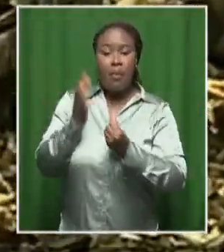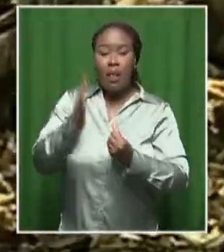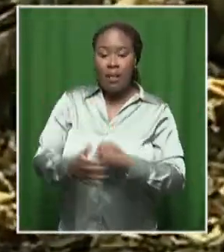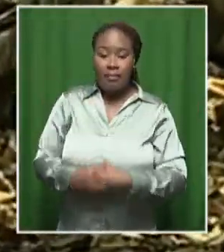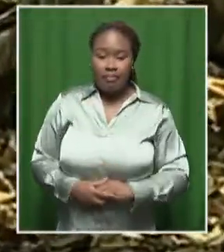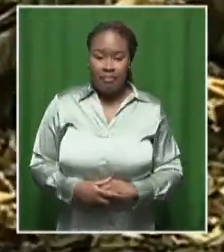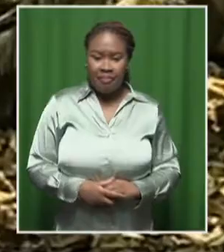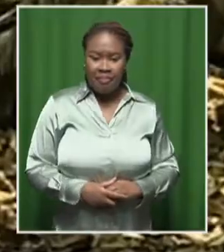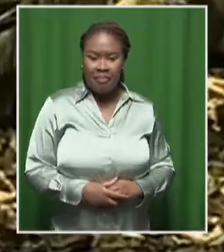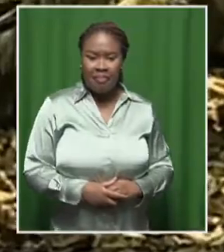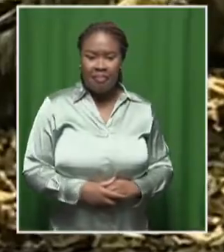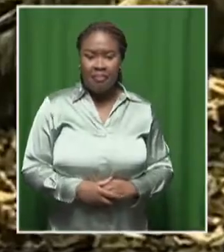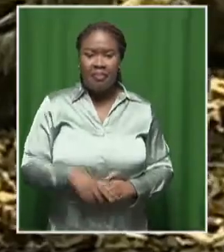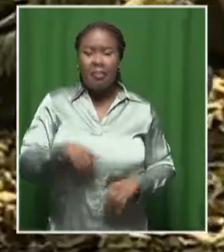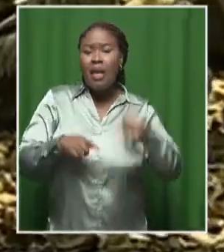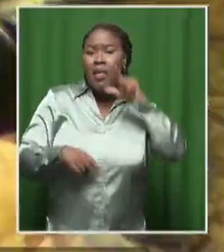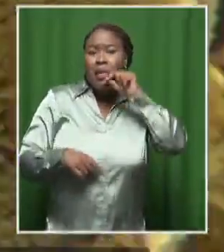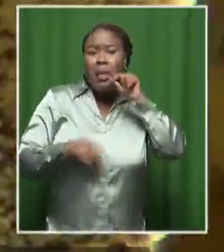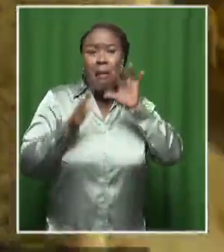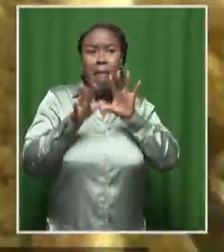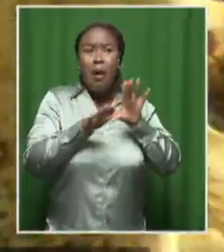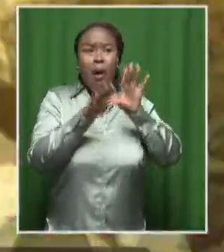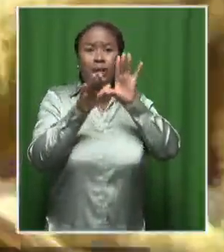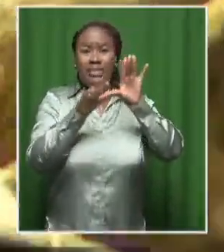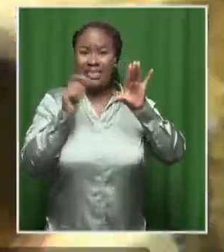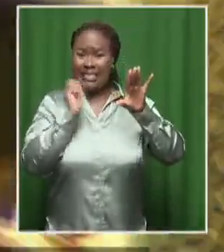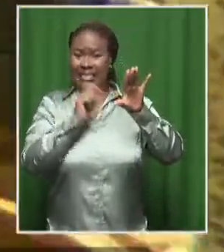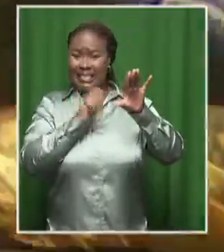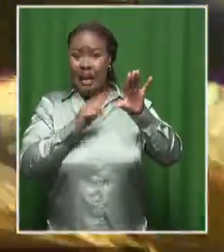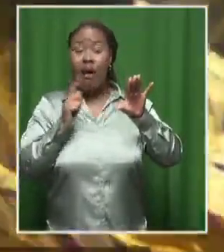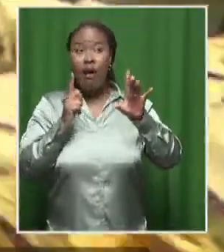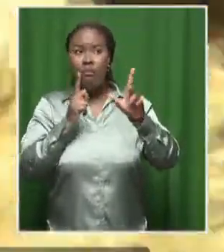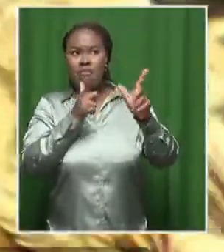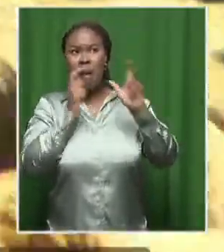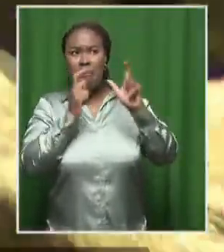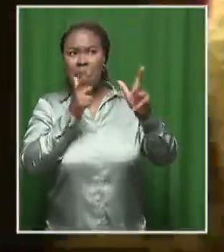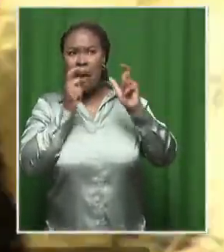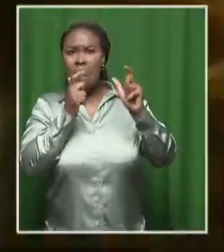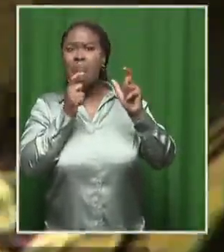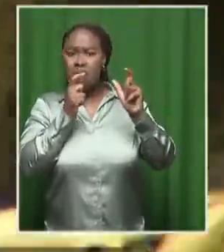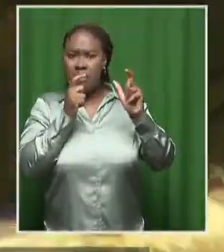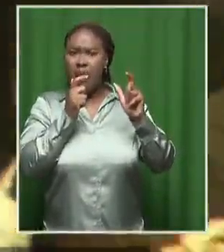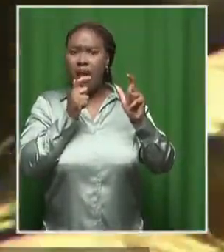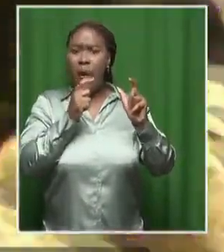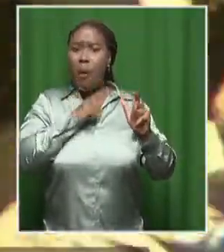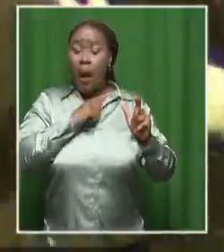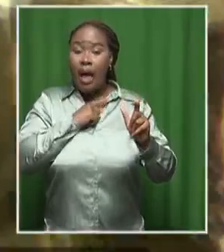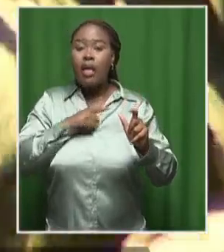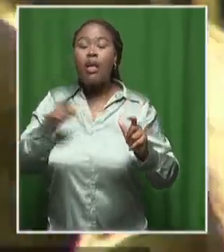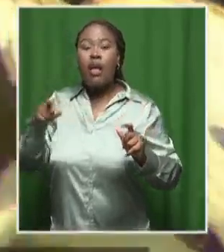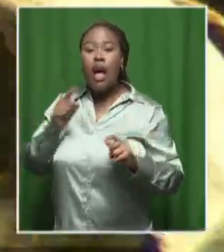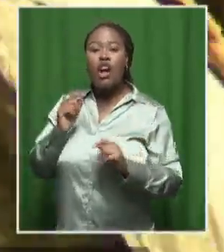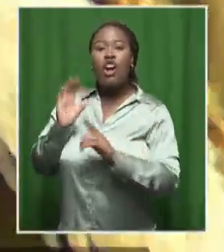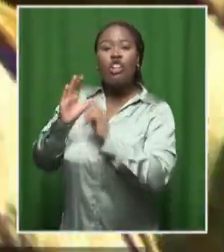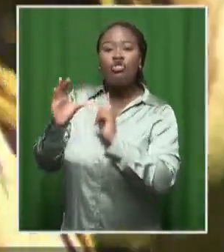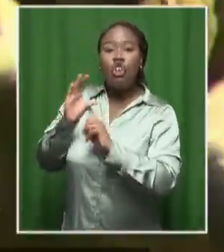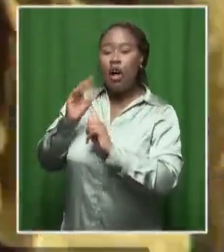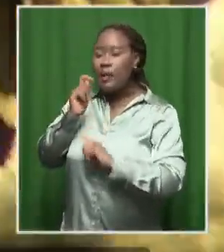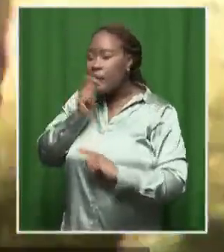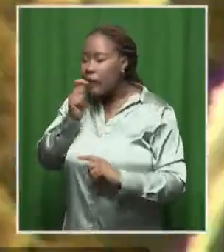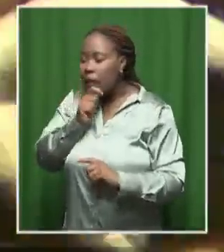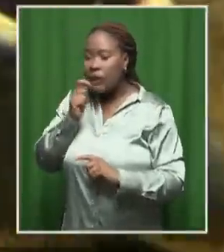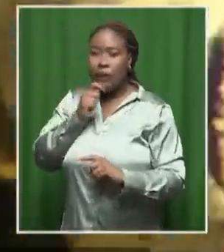motive behind the poaching of the imposing birds lies in cultural and spiritual mysticism. They get killed for a lot